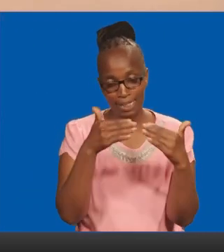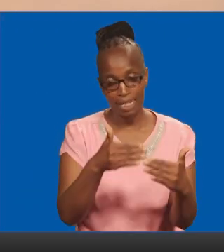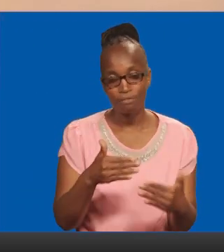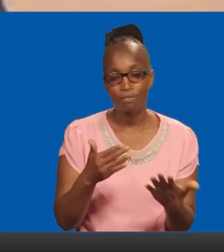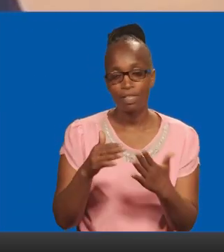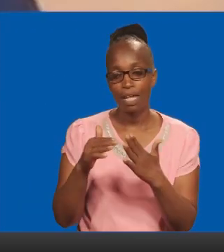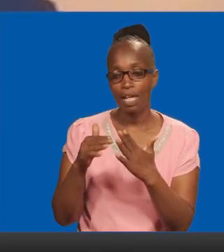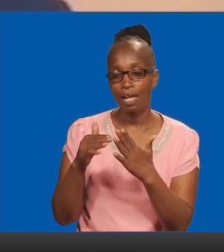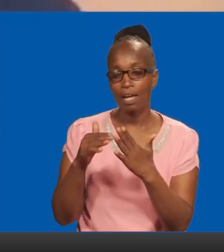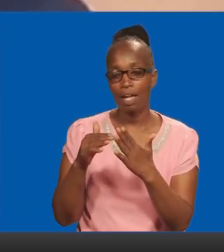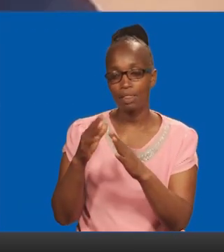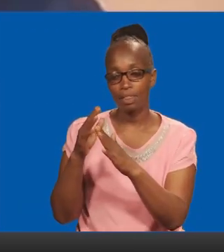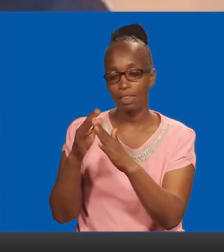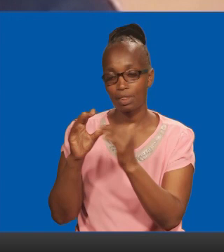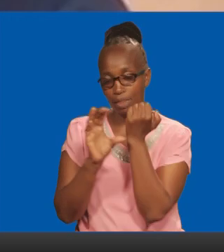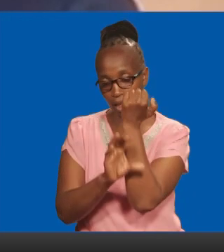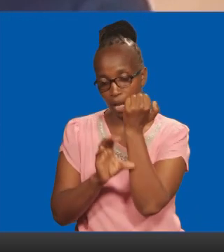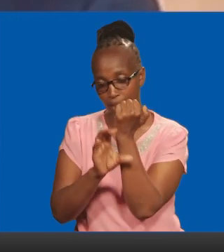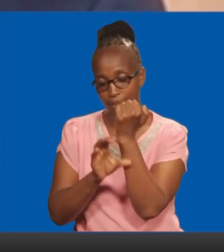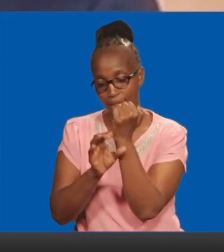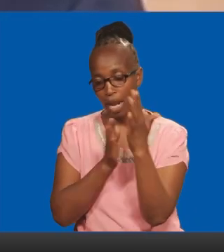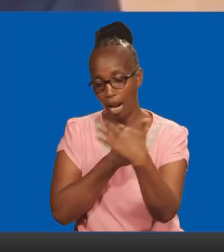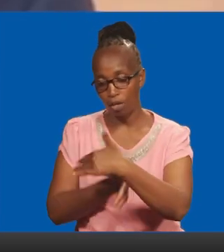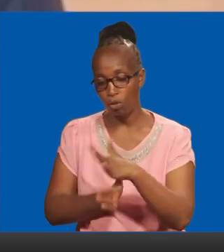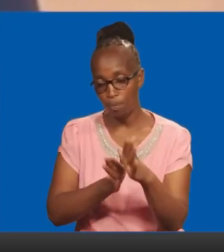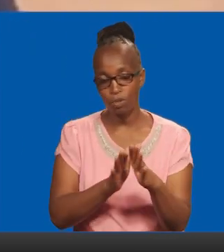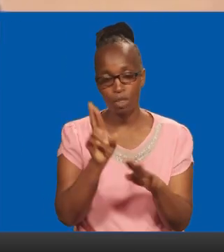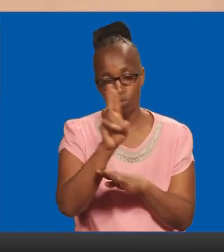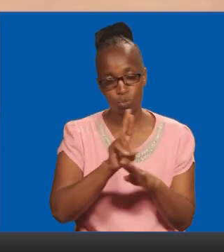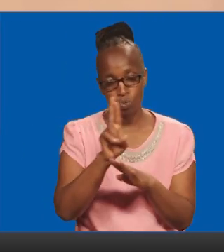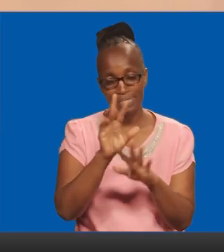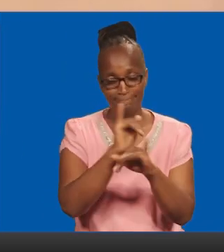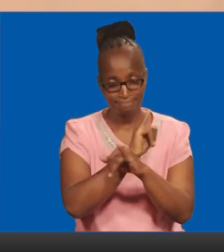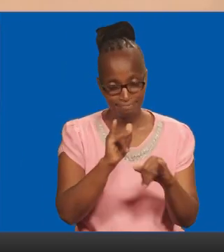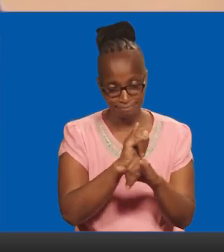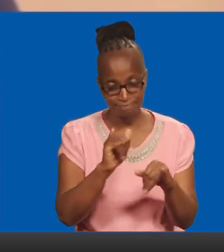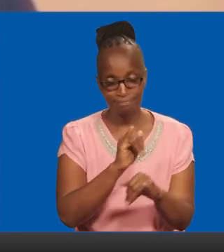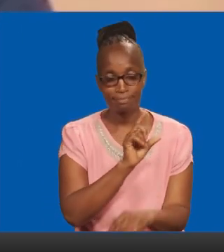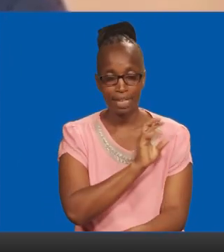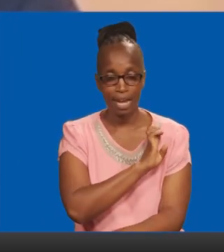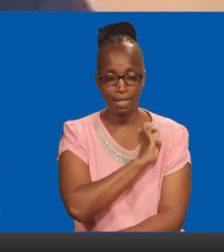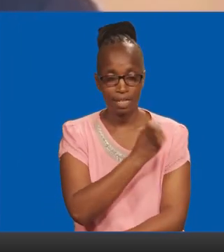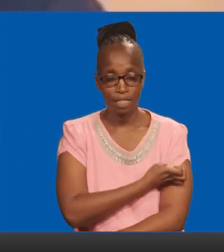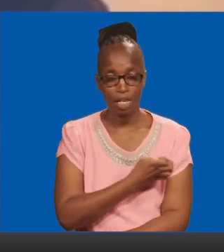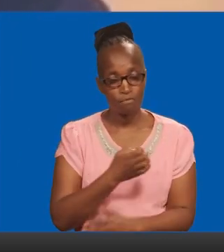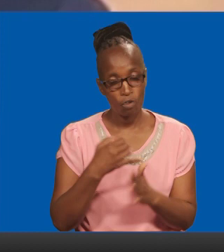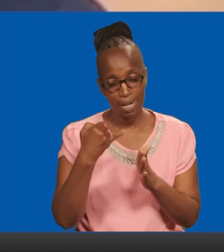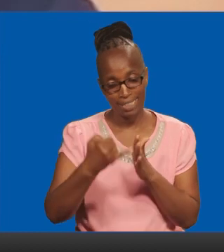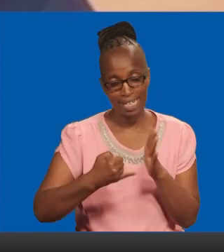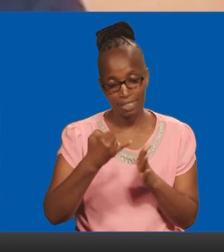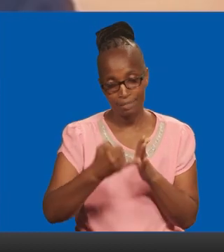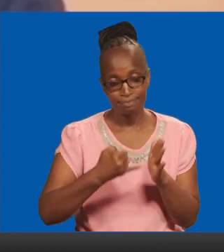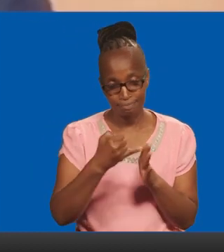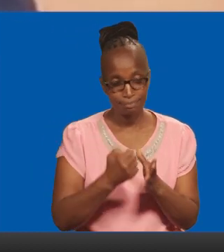also give Polish companies an opportunity to use clean energy